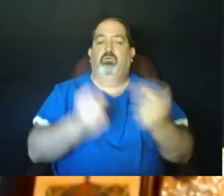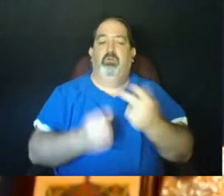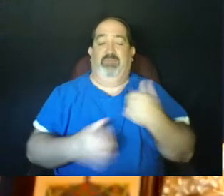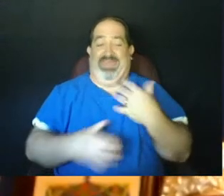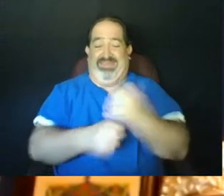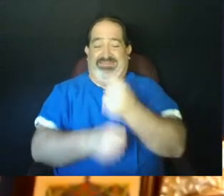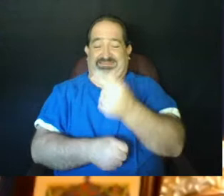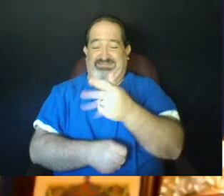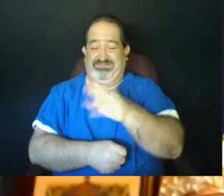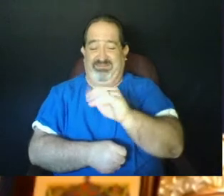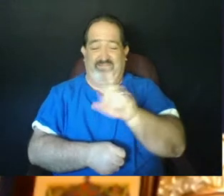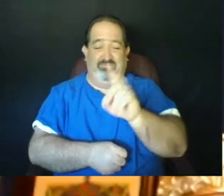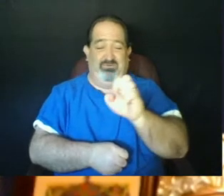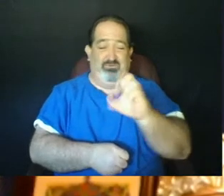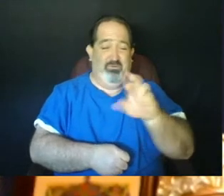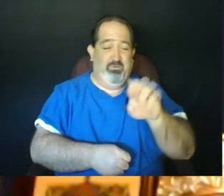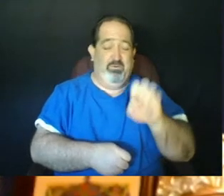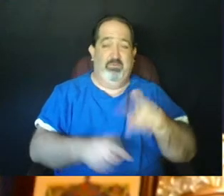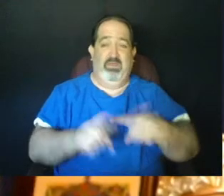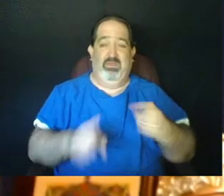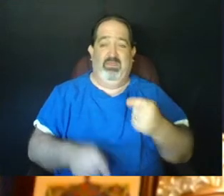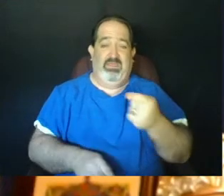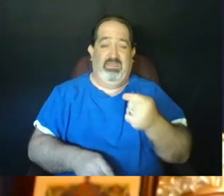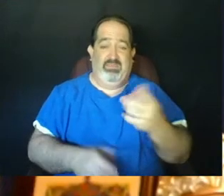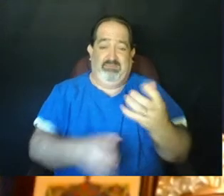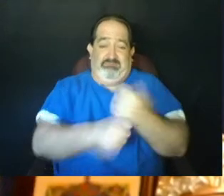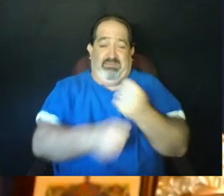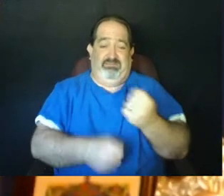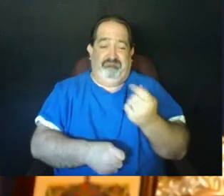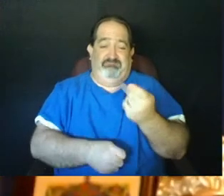Gem d'Or, but they had earned it several years ago.